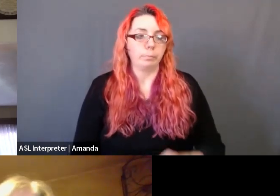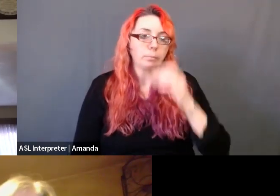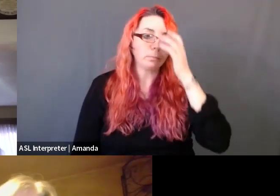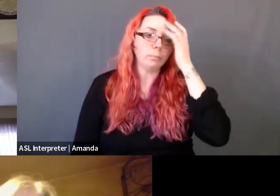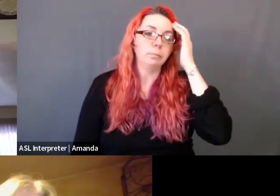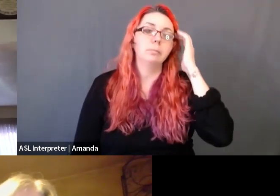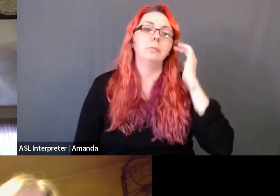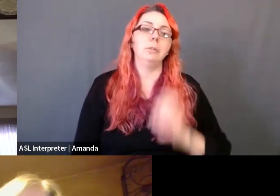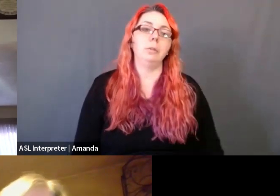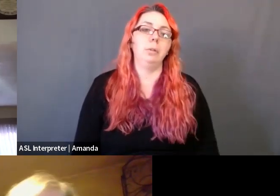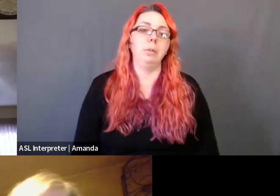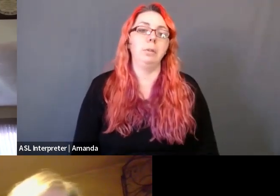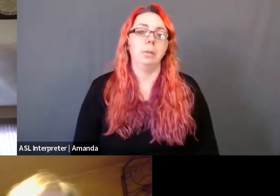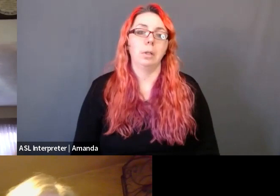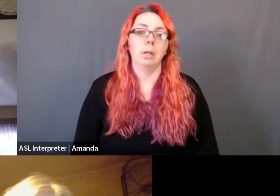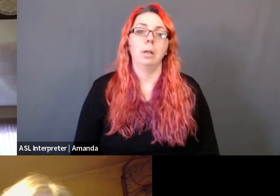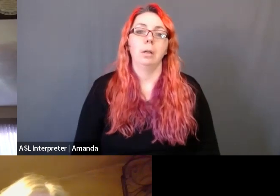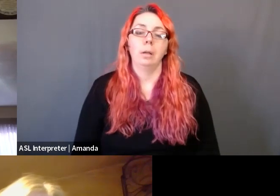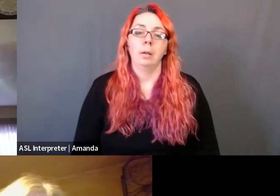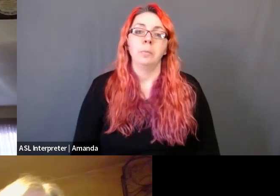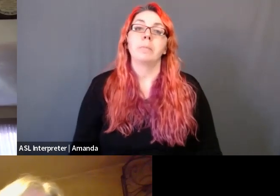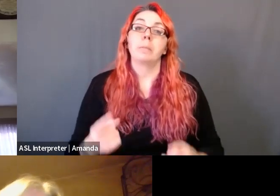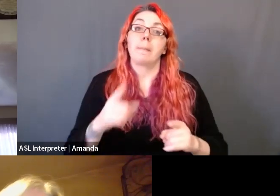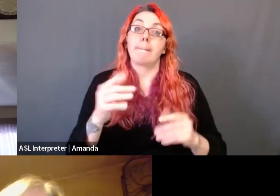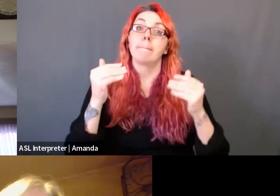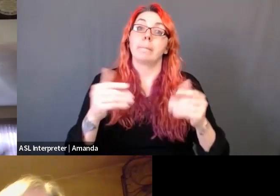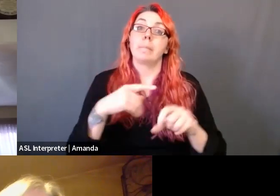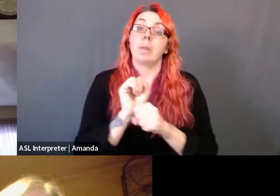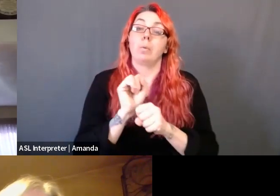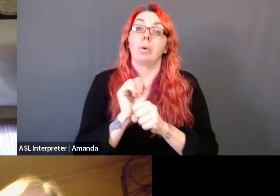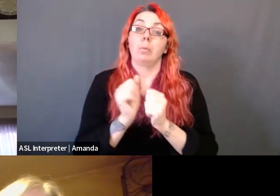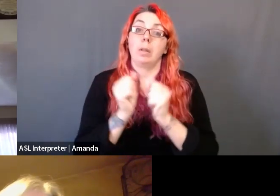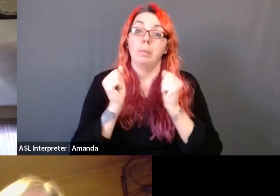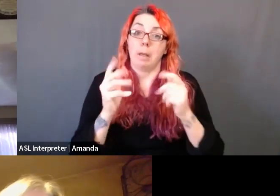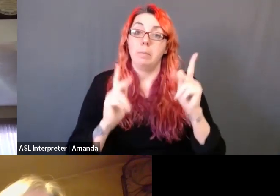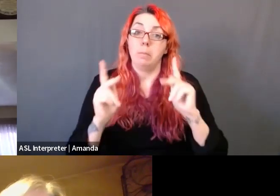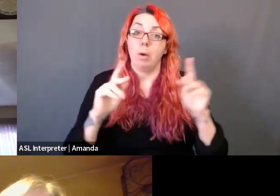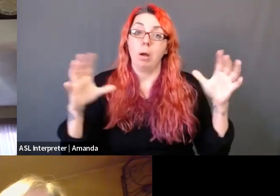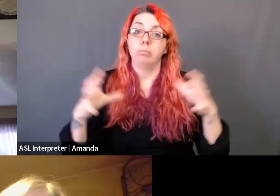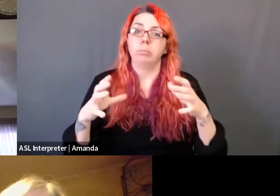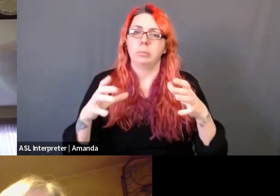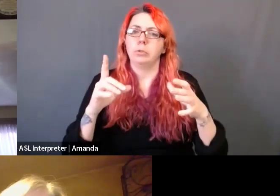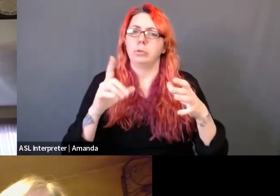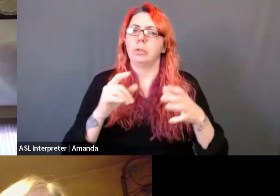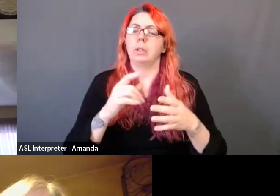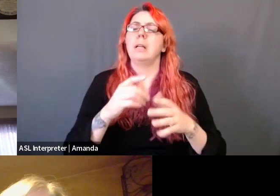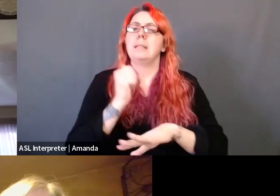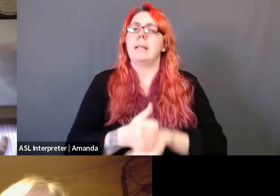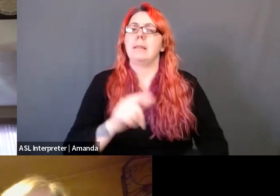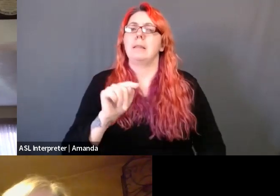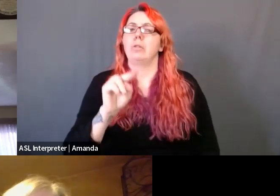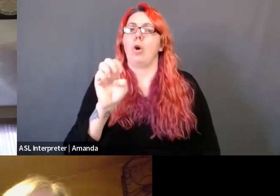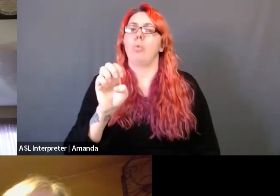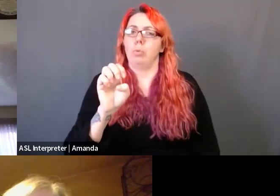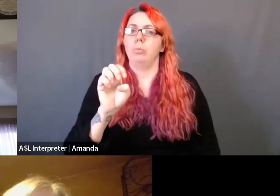even setting the tone for how you're going to work together with a group of people? Is that clear? How's that clearly set up a message in terms of expectations? And also